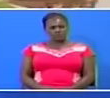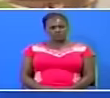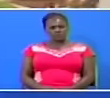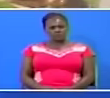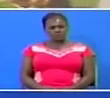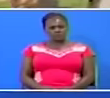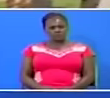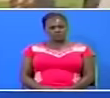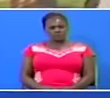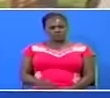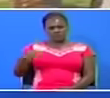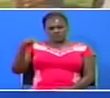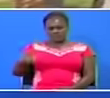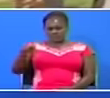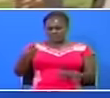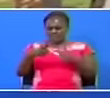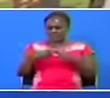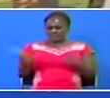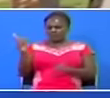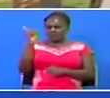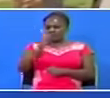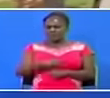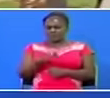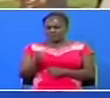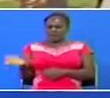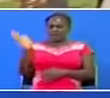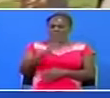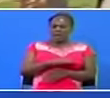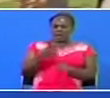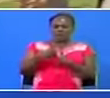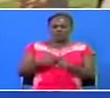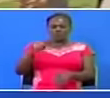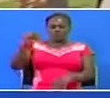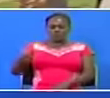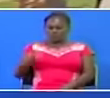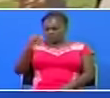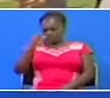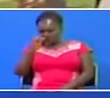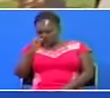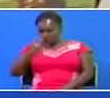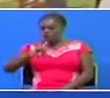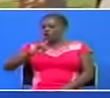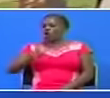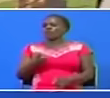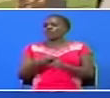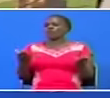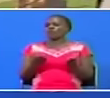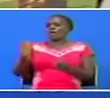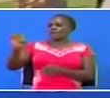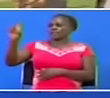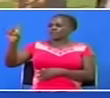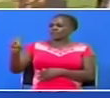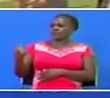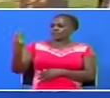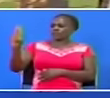And today we have started our withdrawal from South Sudan following the directive given by His Excellency the